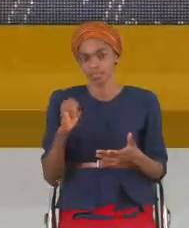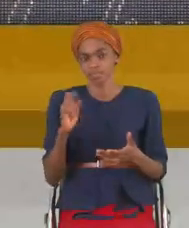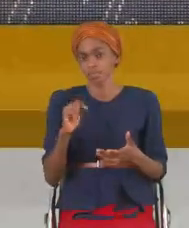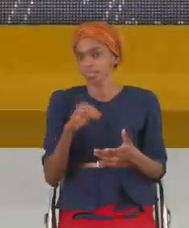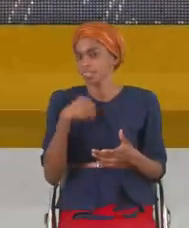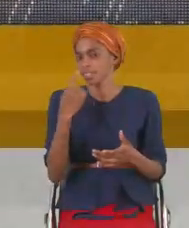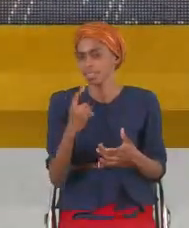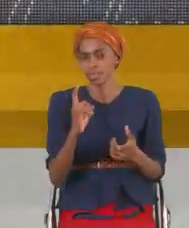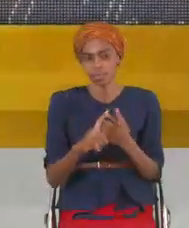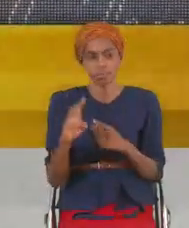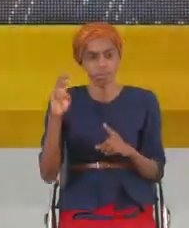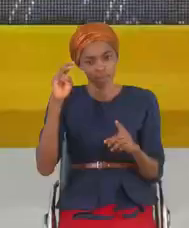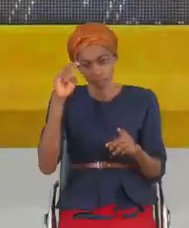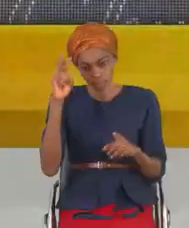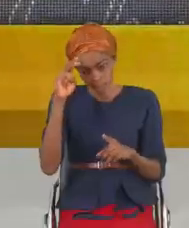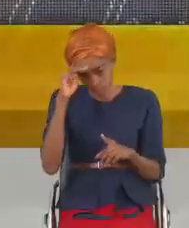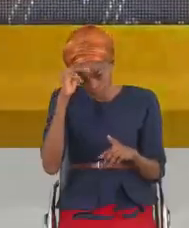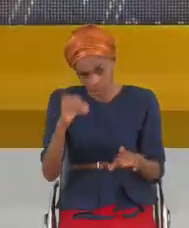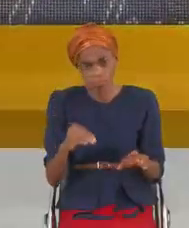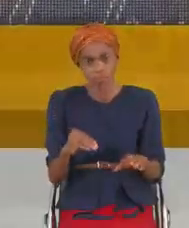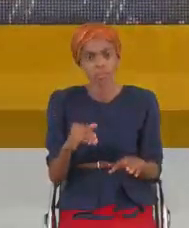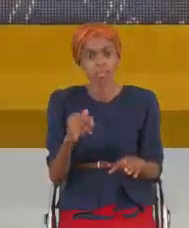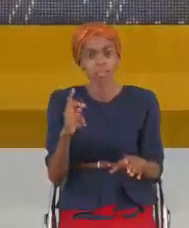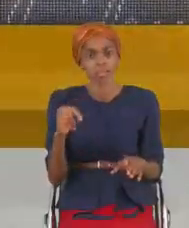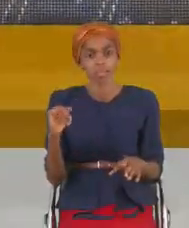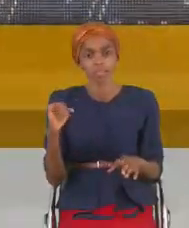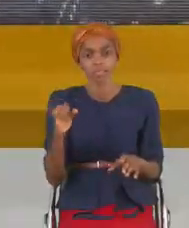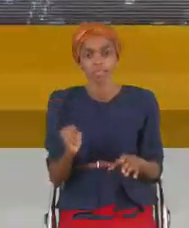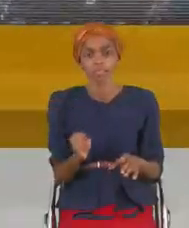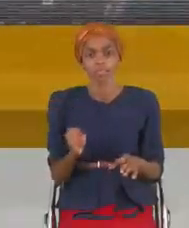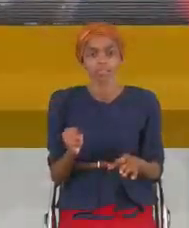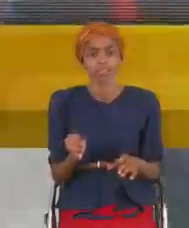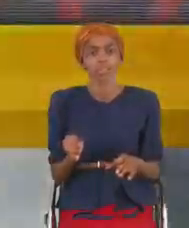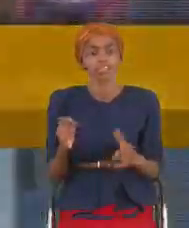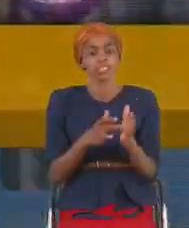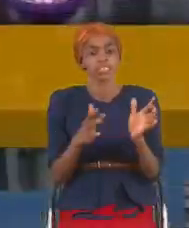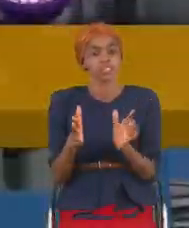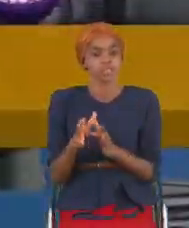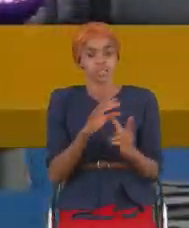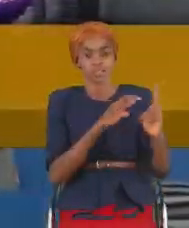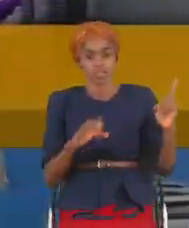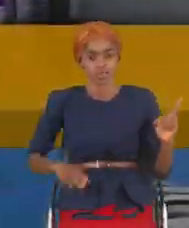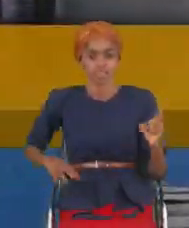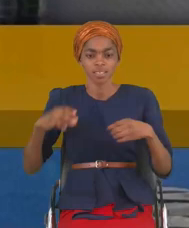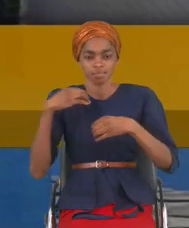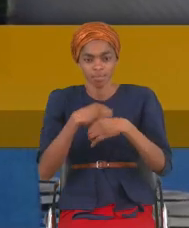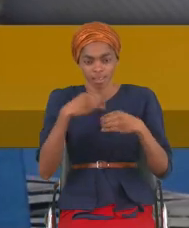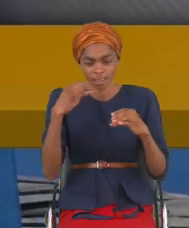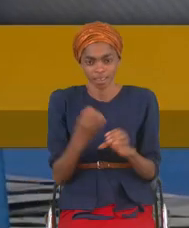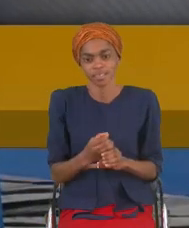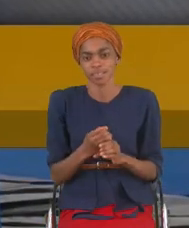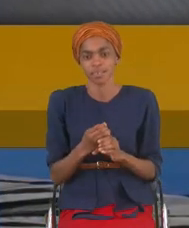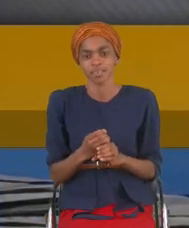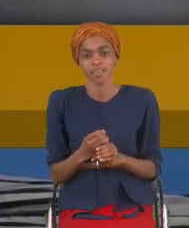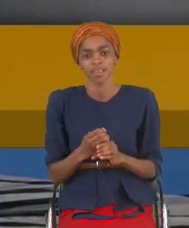unto him and nears jesus christ makers that's the word makers